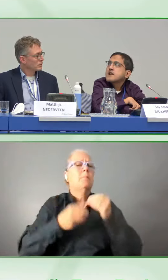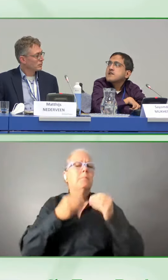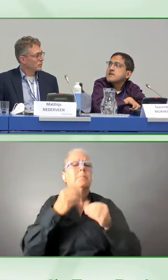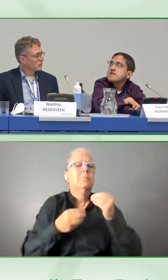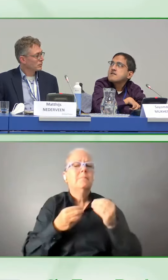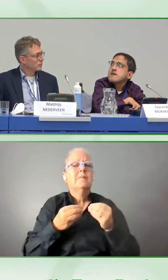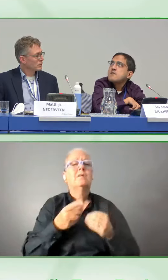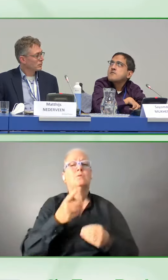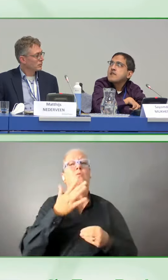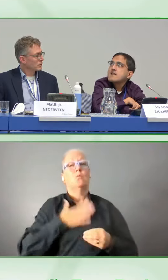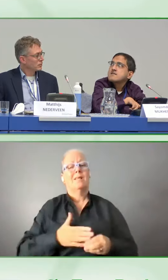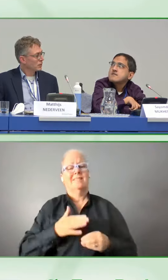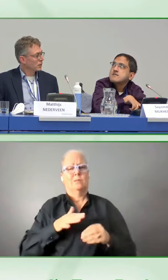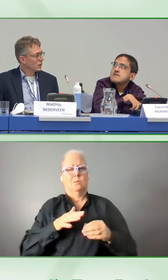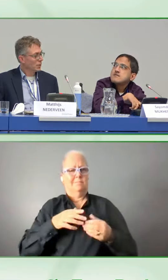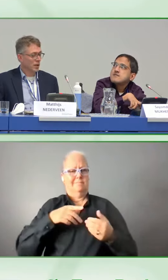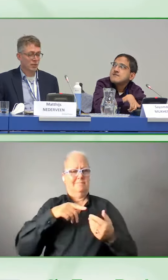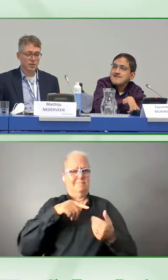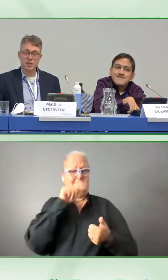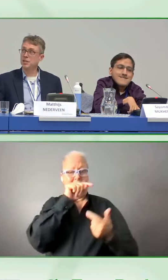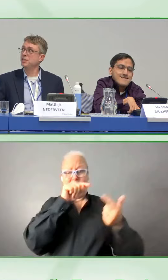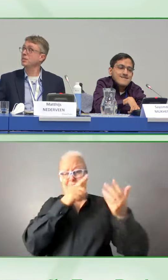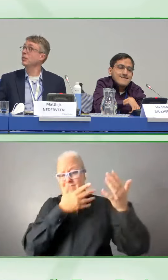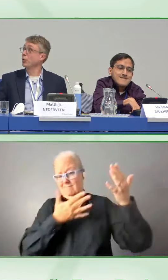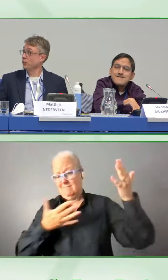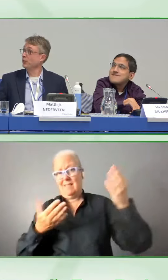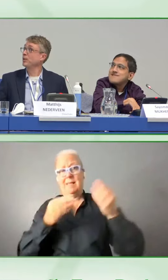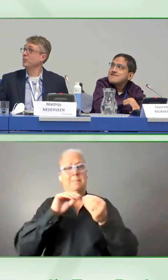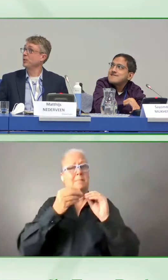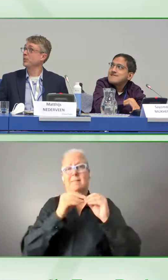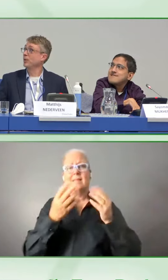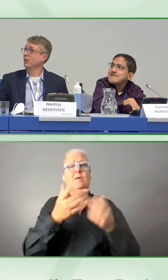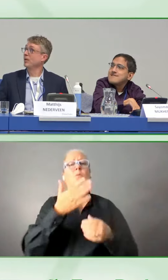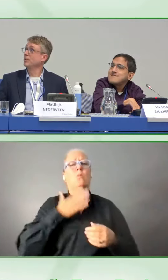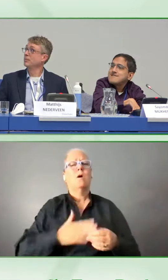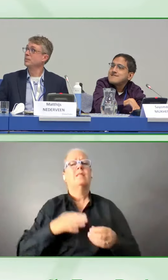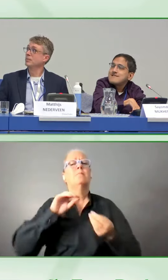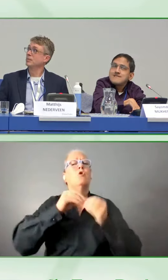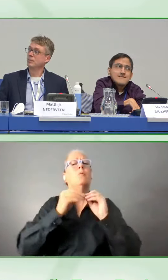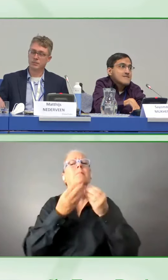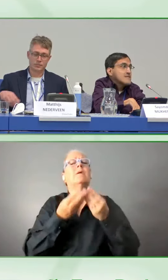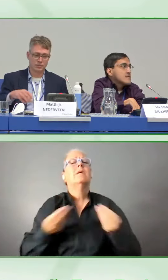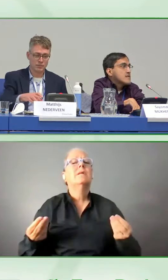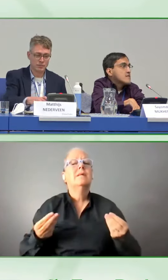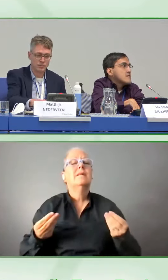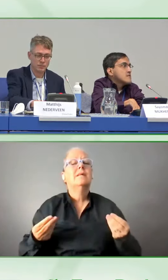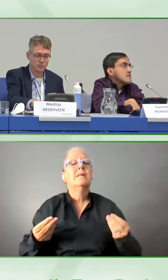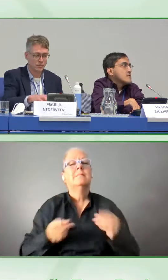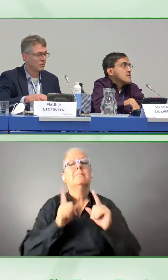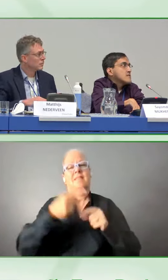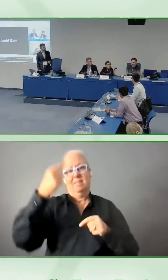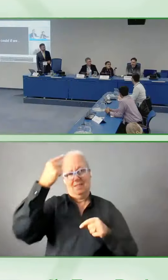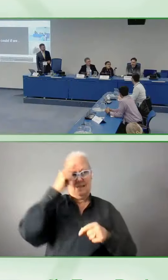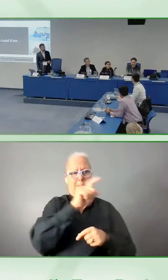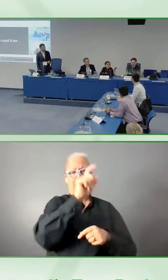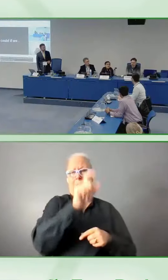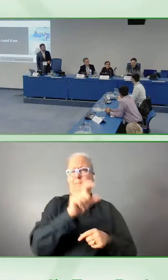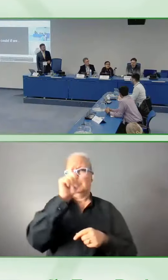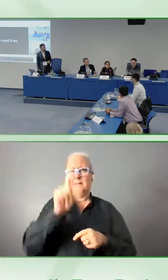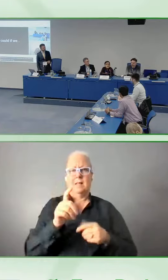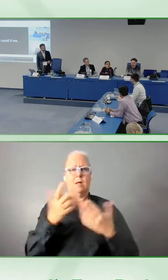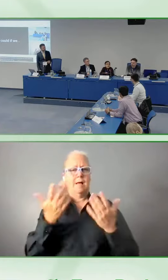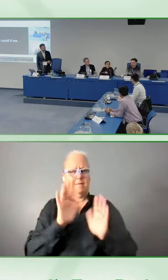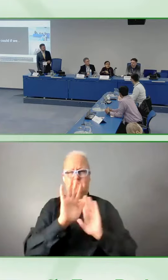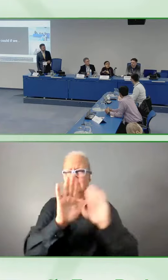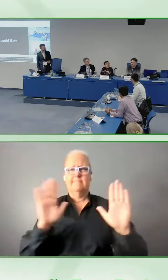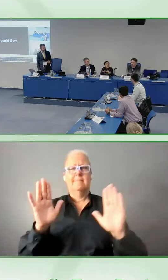of categoric about that. Absolutely. Prioritization also with the people. Yeah, yeah. And I'll be quick, Chad, but yeah, go for it, man. just I think